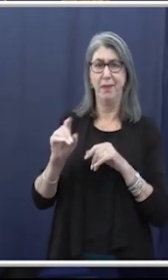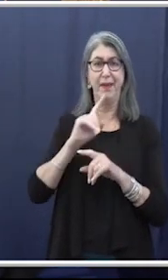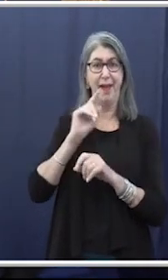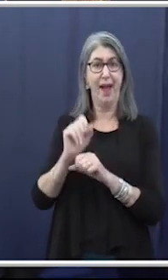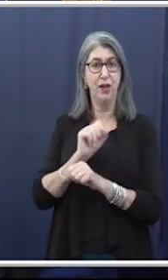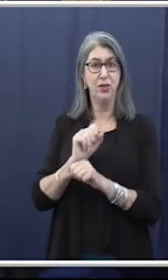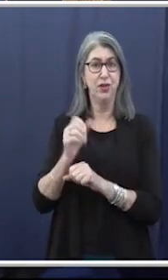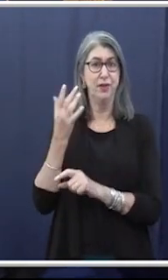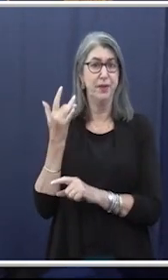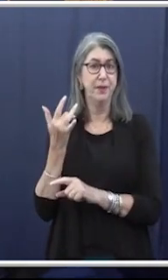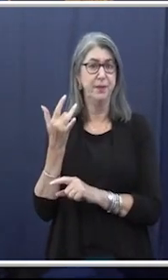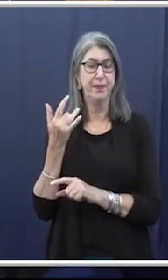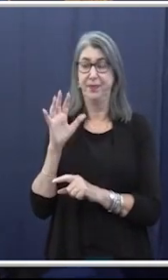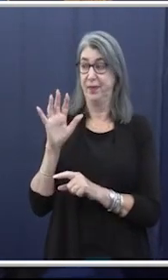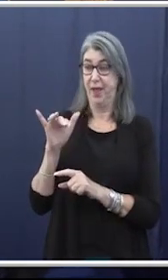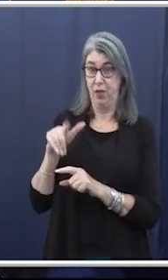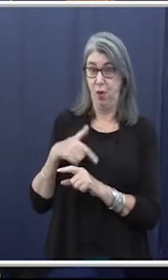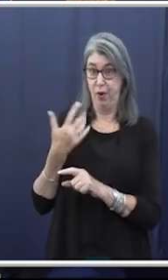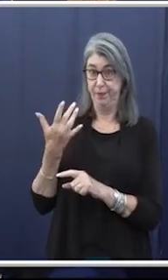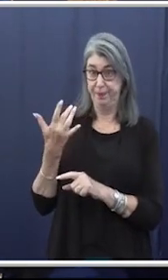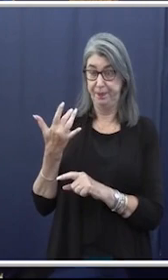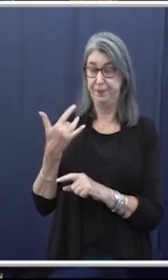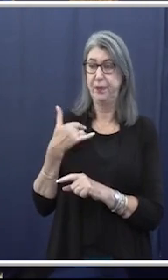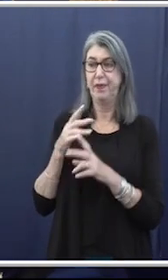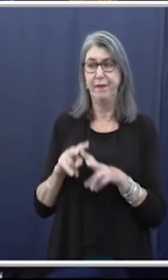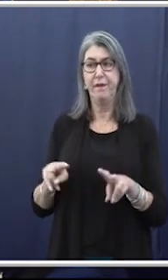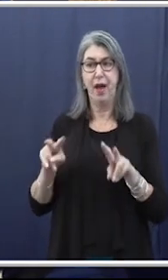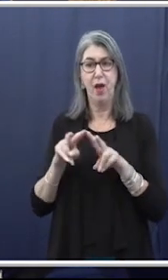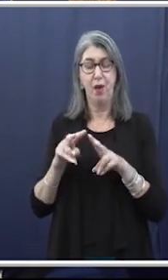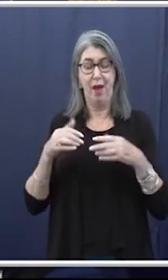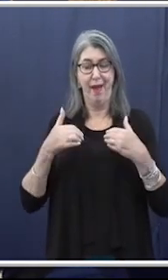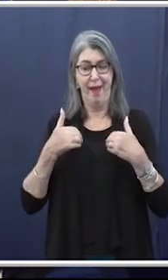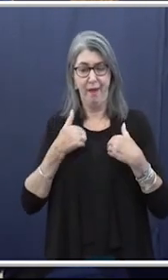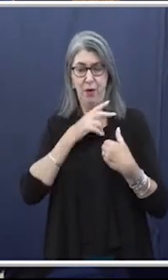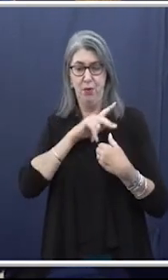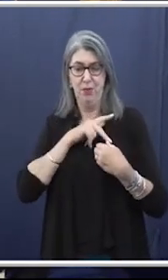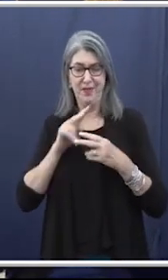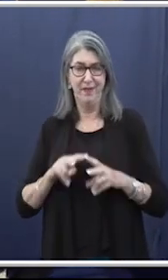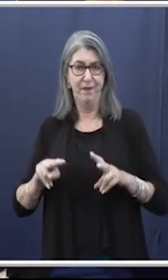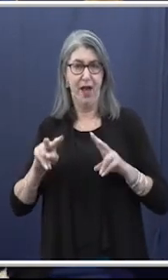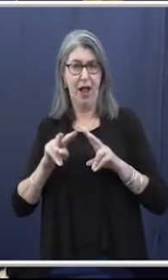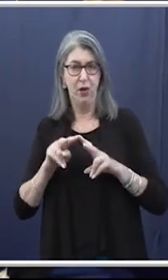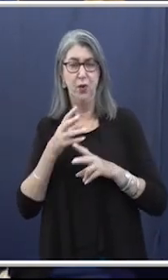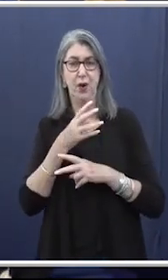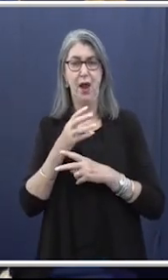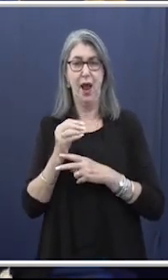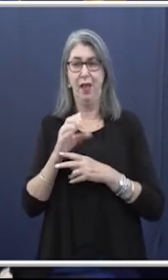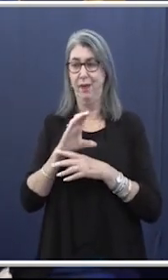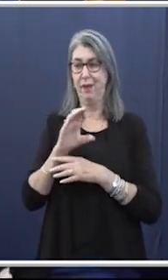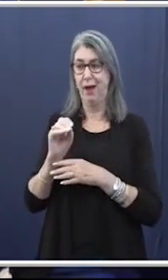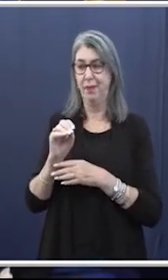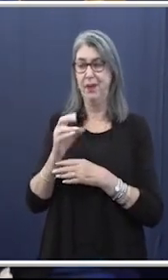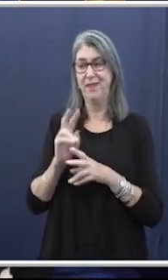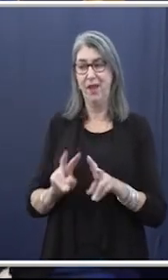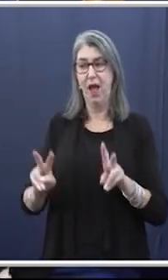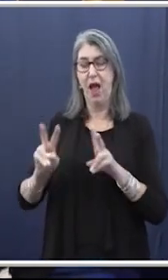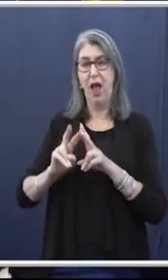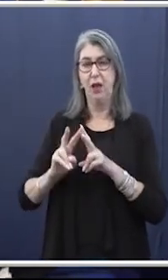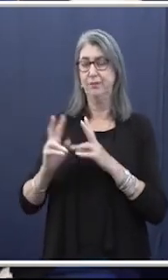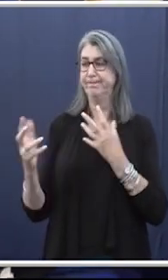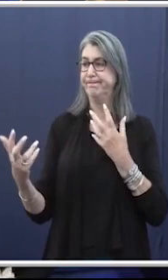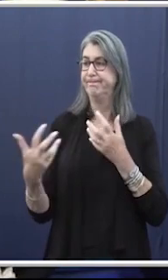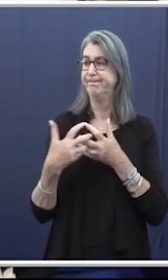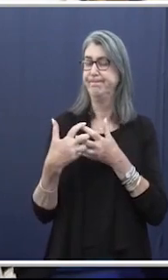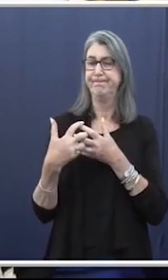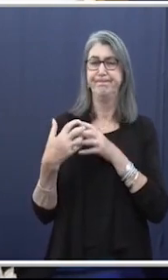actually was for that long, the values I had, the personal values and the company's values were in